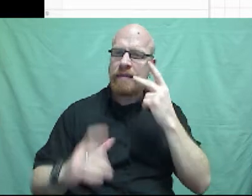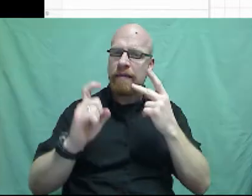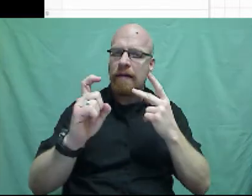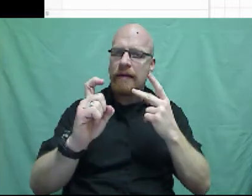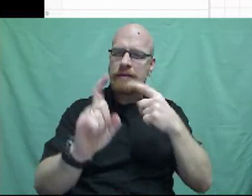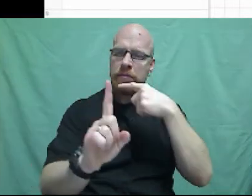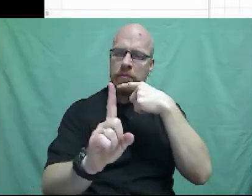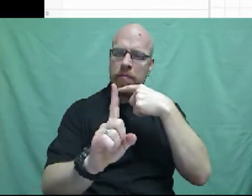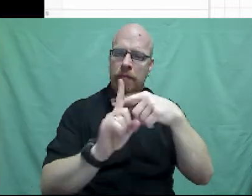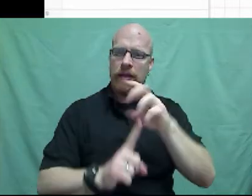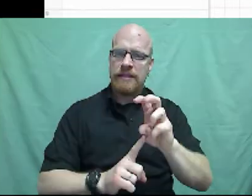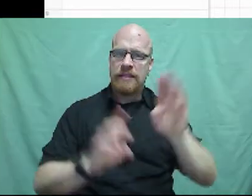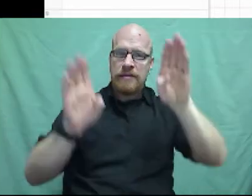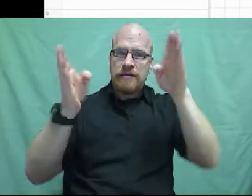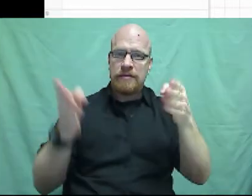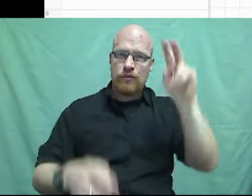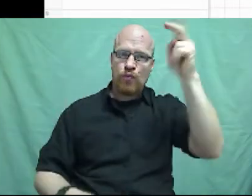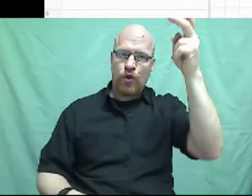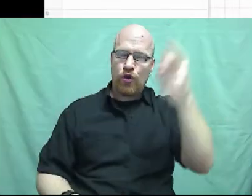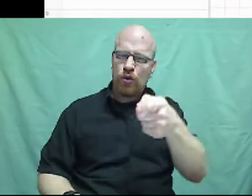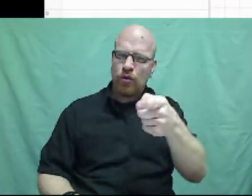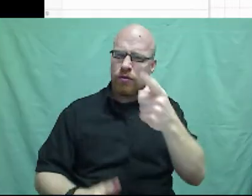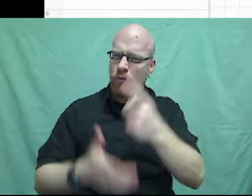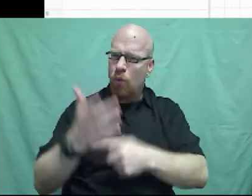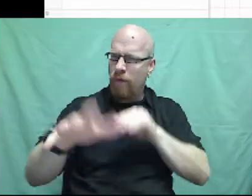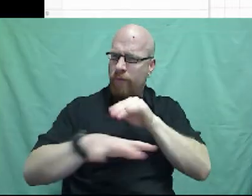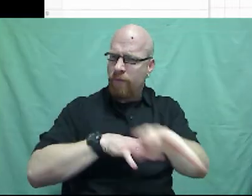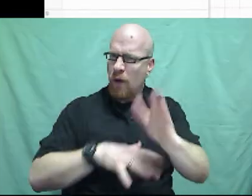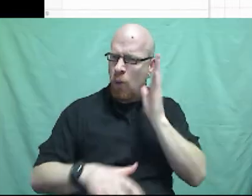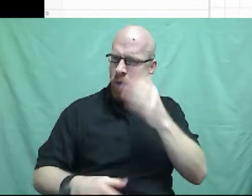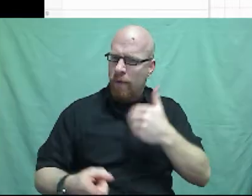And it becomes negative 6, 0.